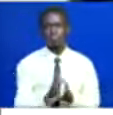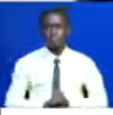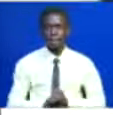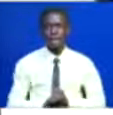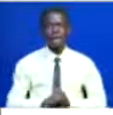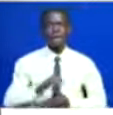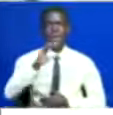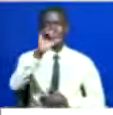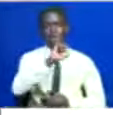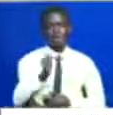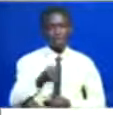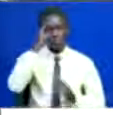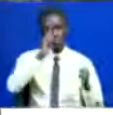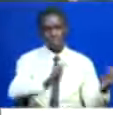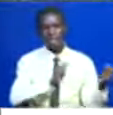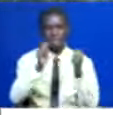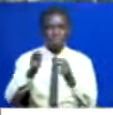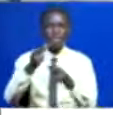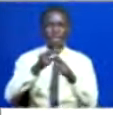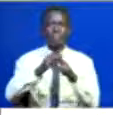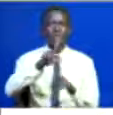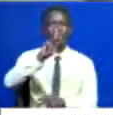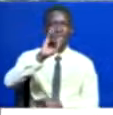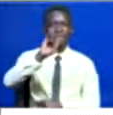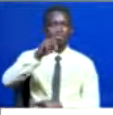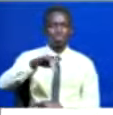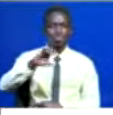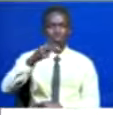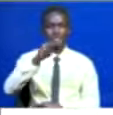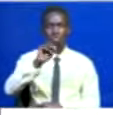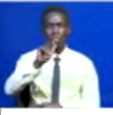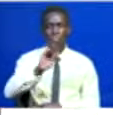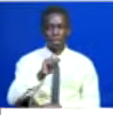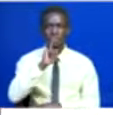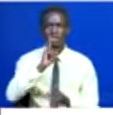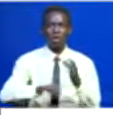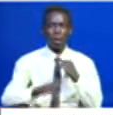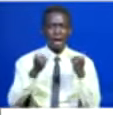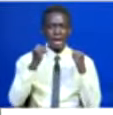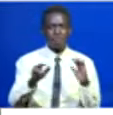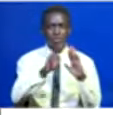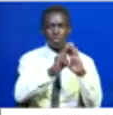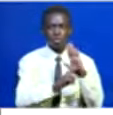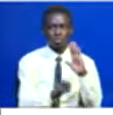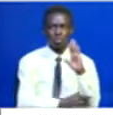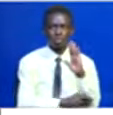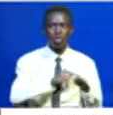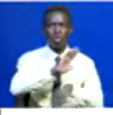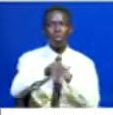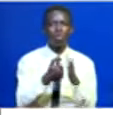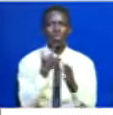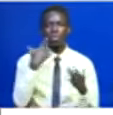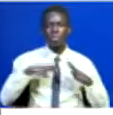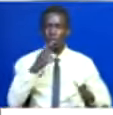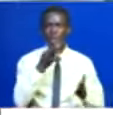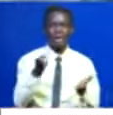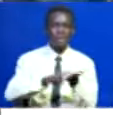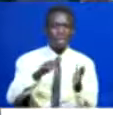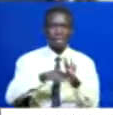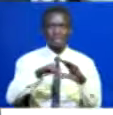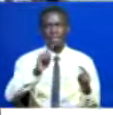Kipchumba Murkomen says under the new regulations, drivers and owners of motor vehicles registered with the transport network companies will not